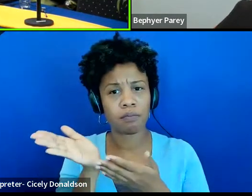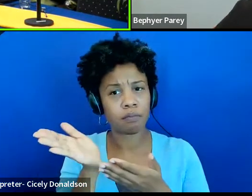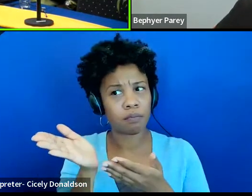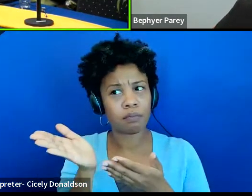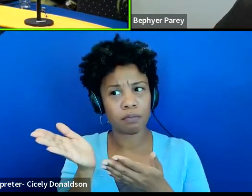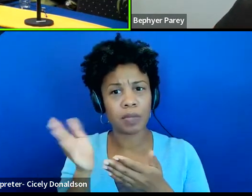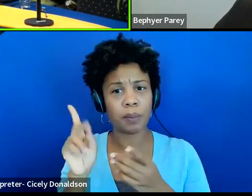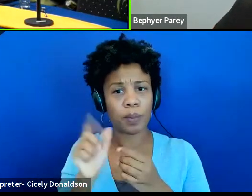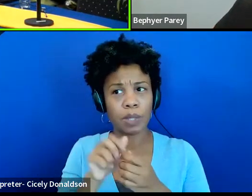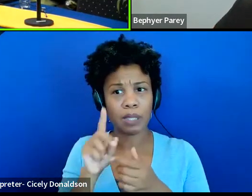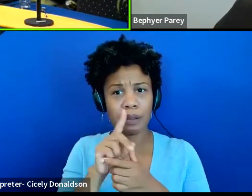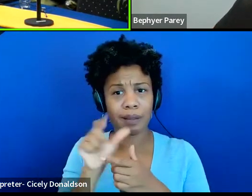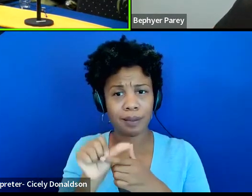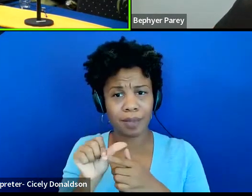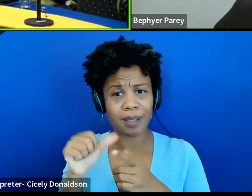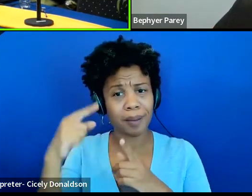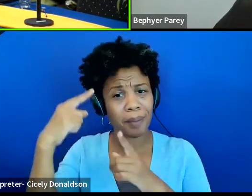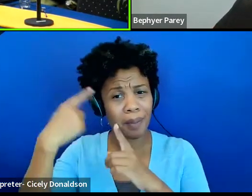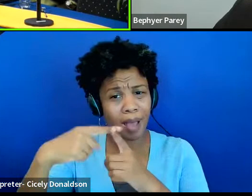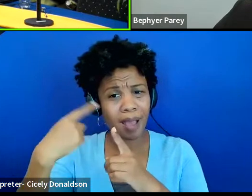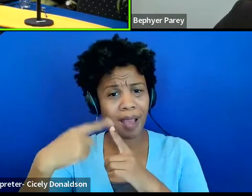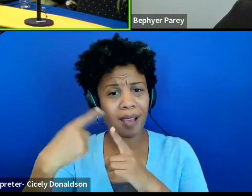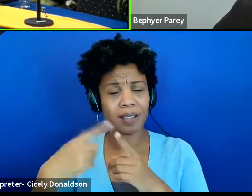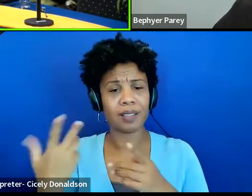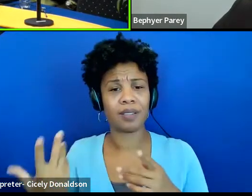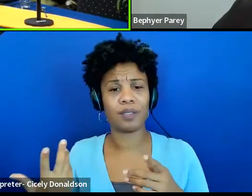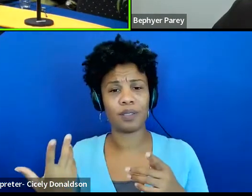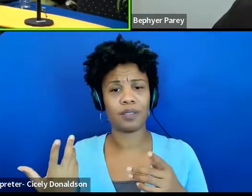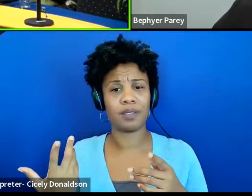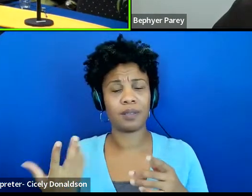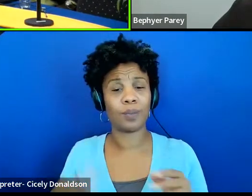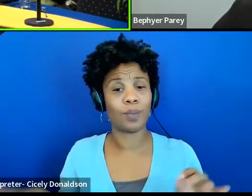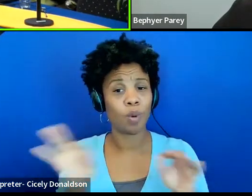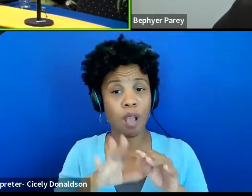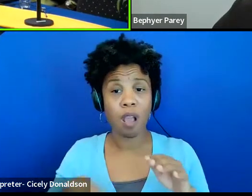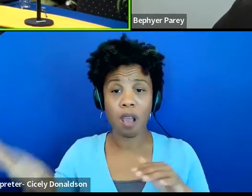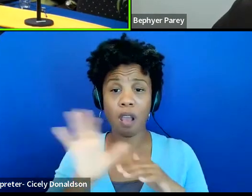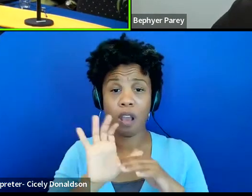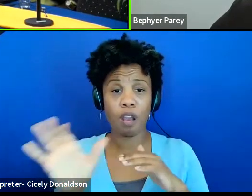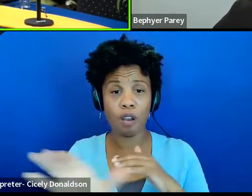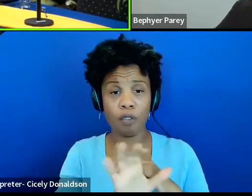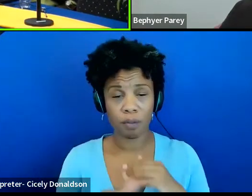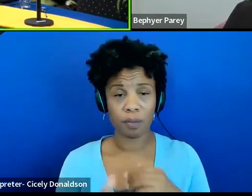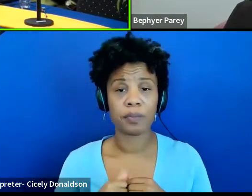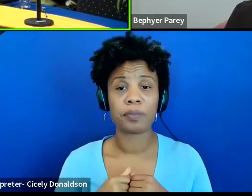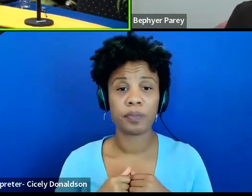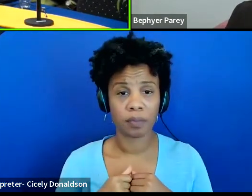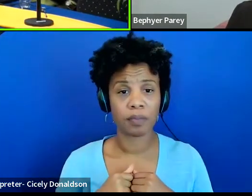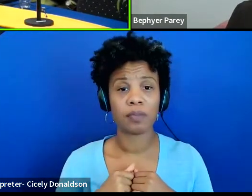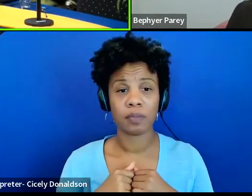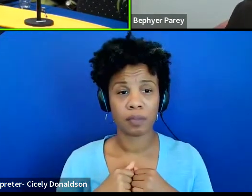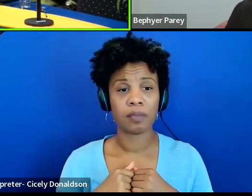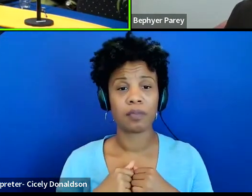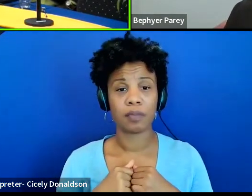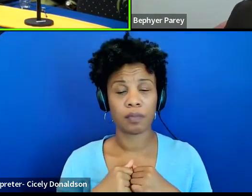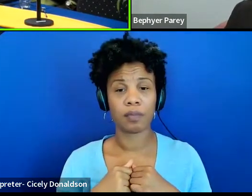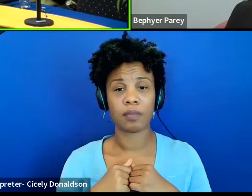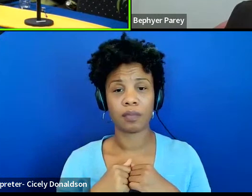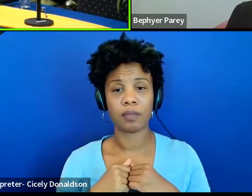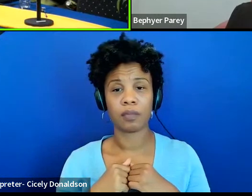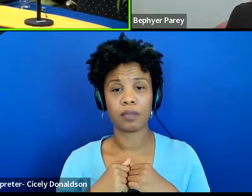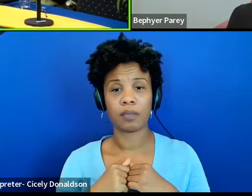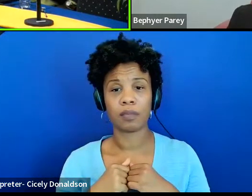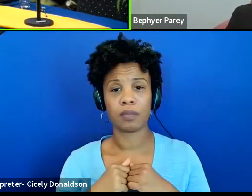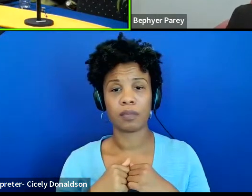throughout the Caribbean. You know, how many individuals, how many children in the Caribbean know of a